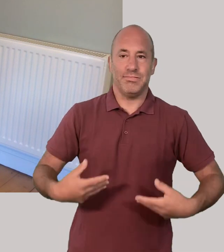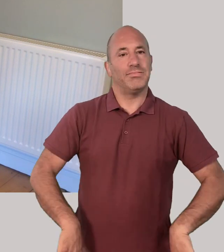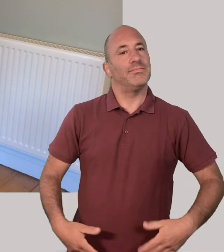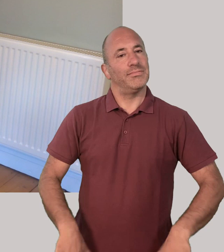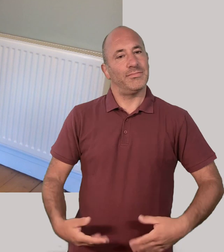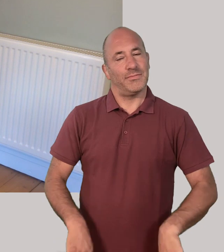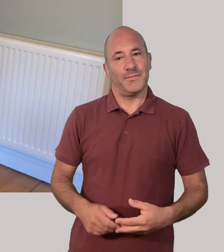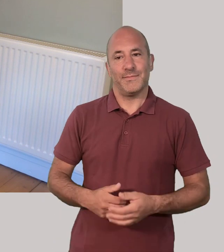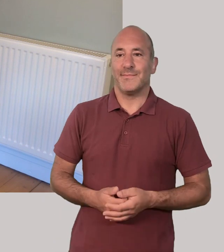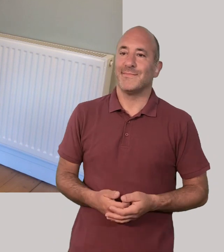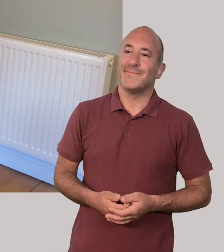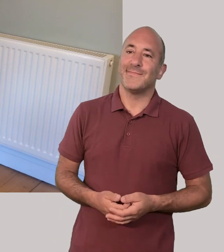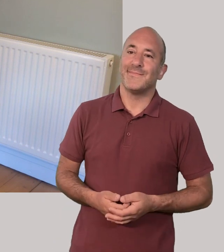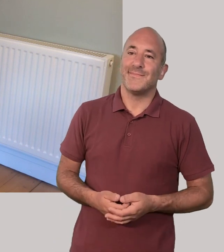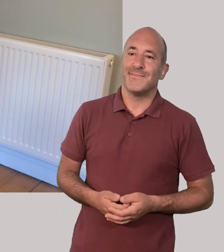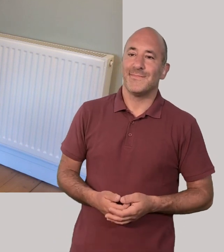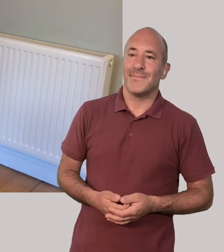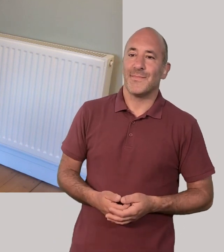And then relax them down again.